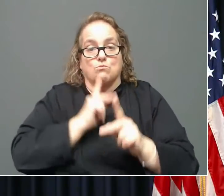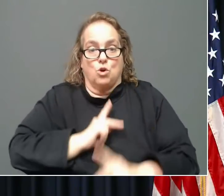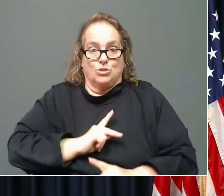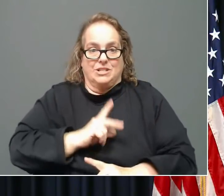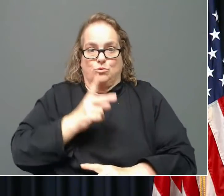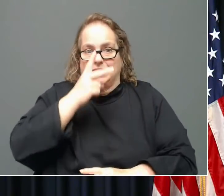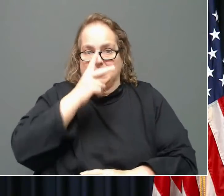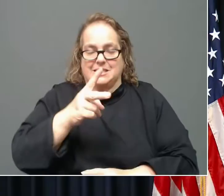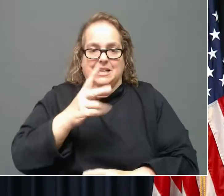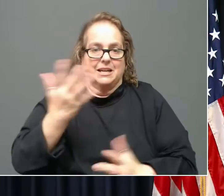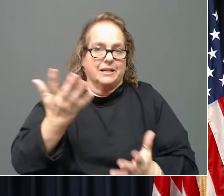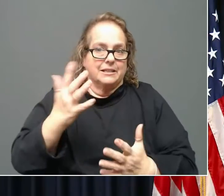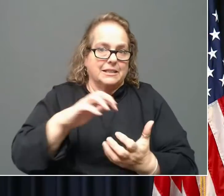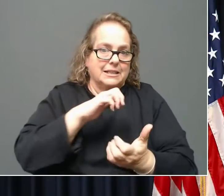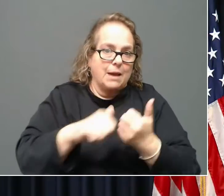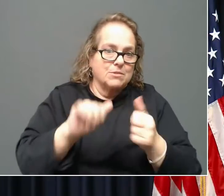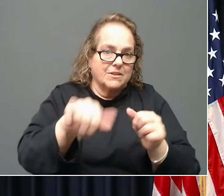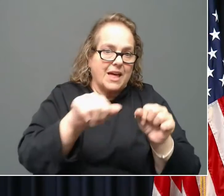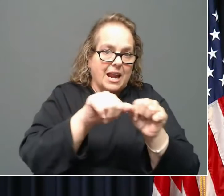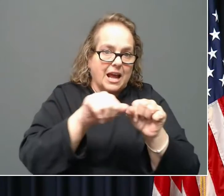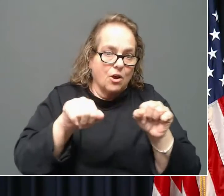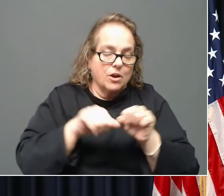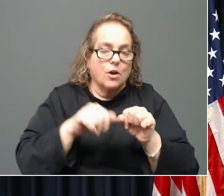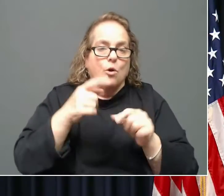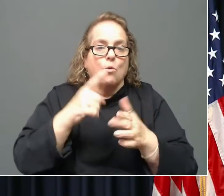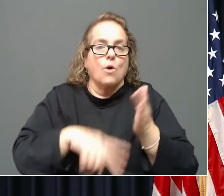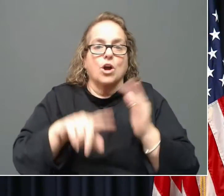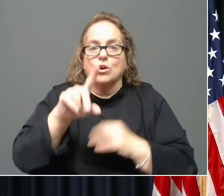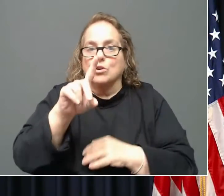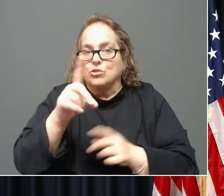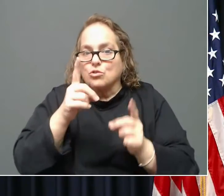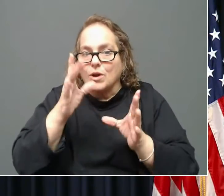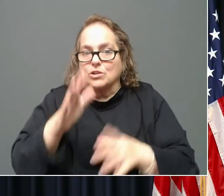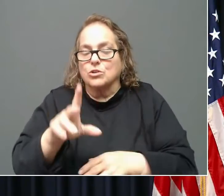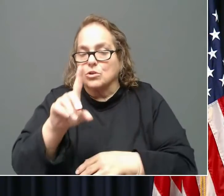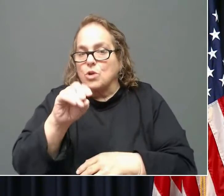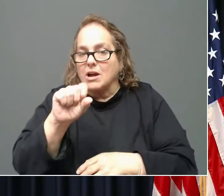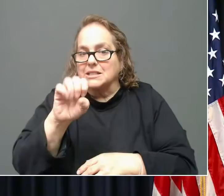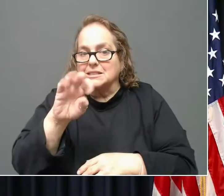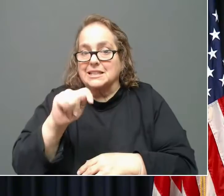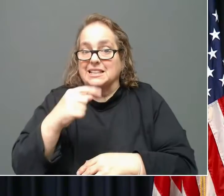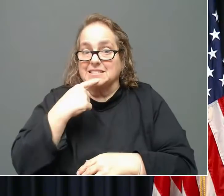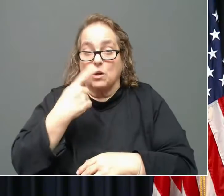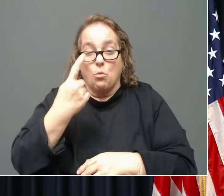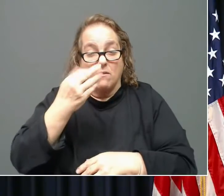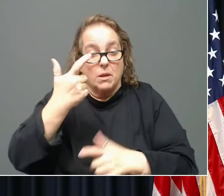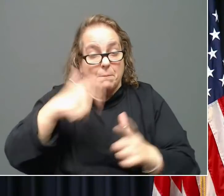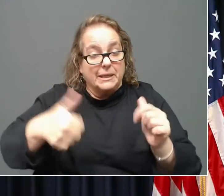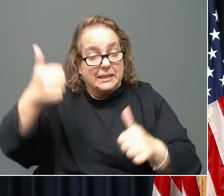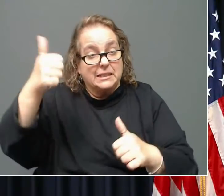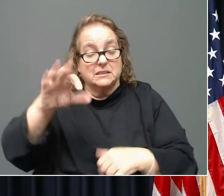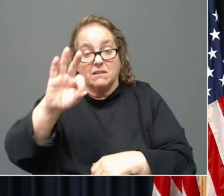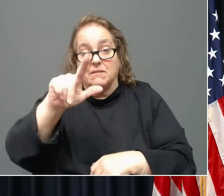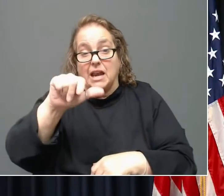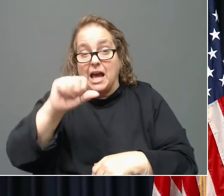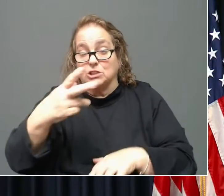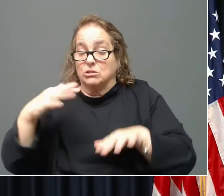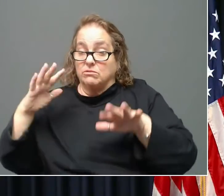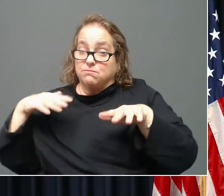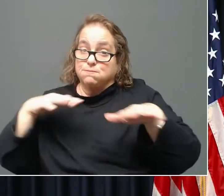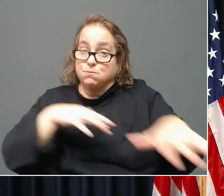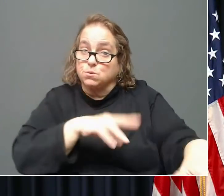by what Director Dossett has described as one of the biggest flash floods we've ever seen. Everybody out there, stay safe,